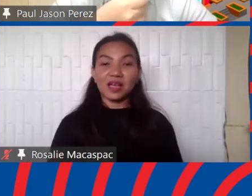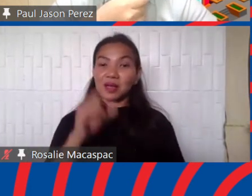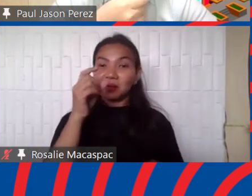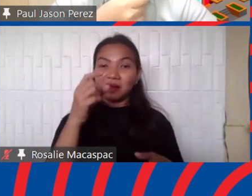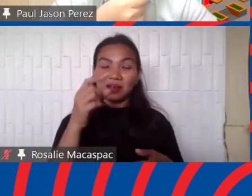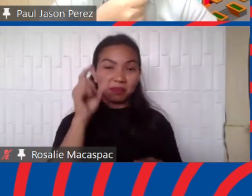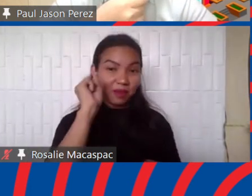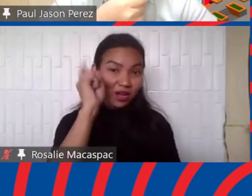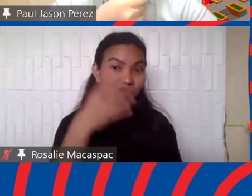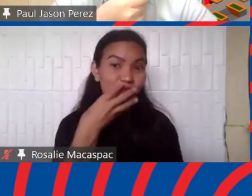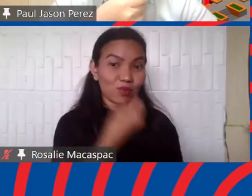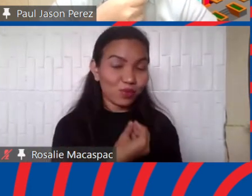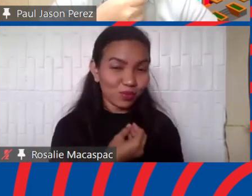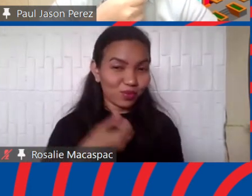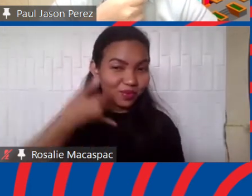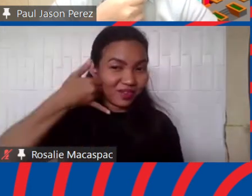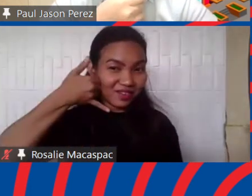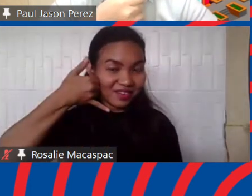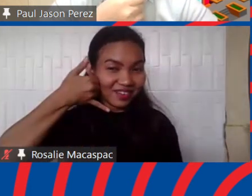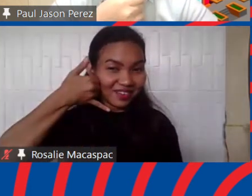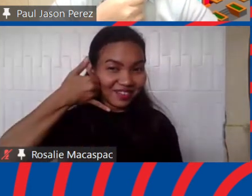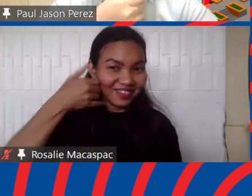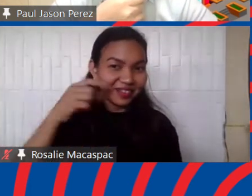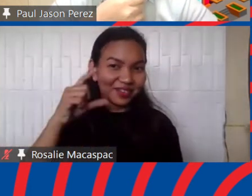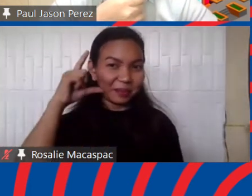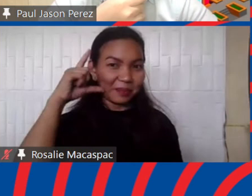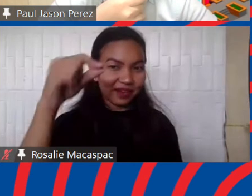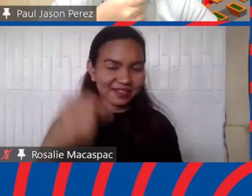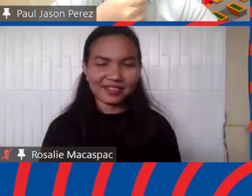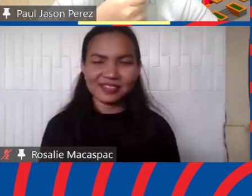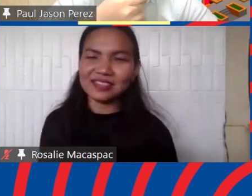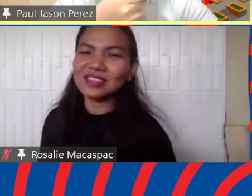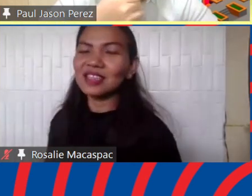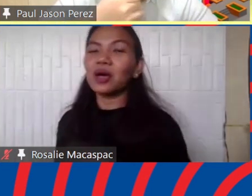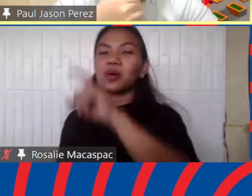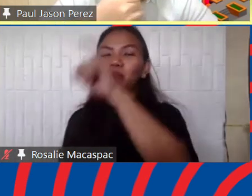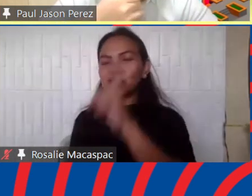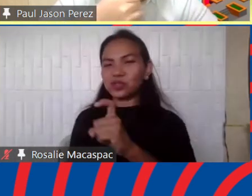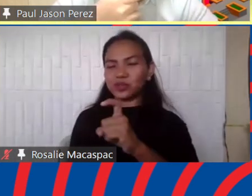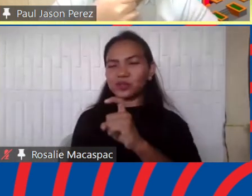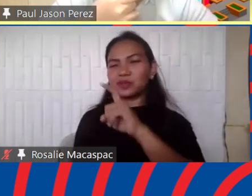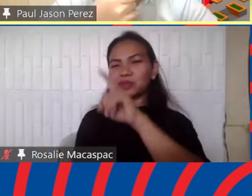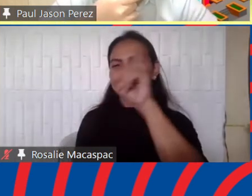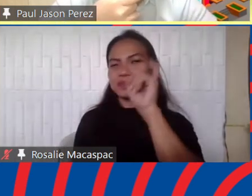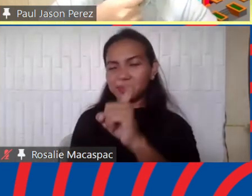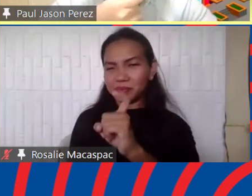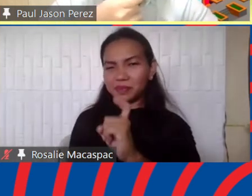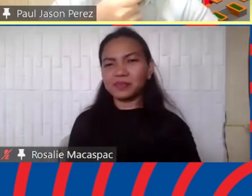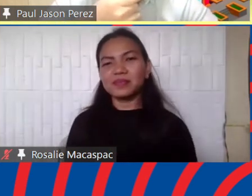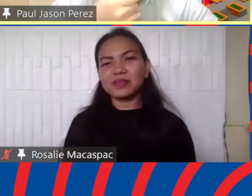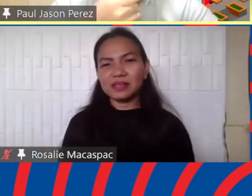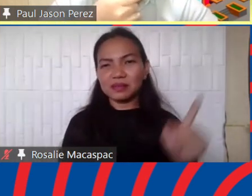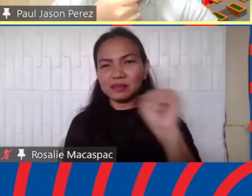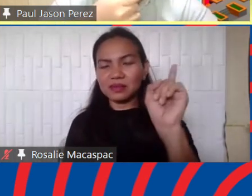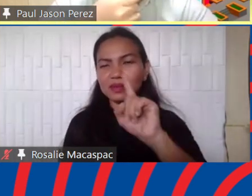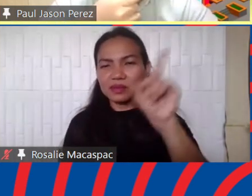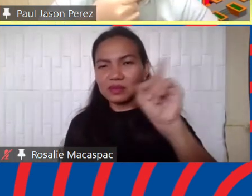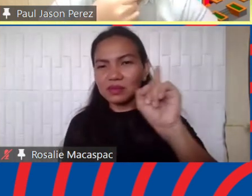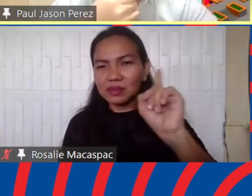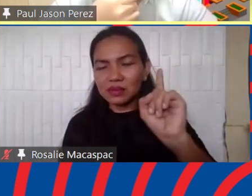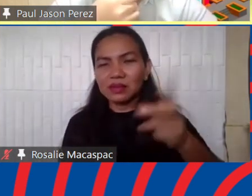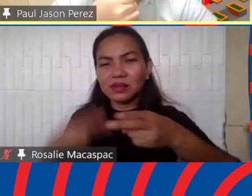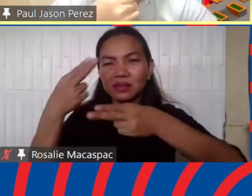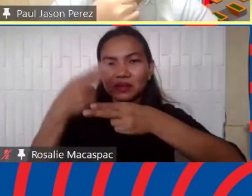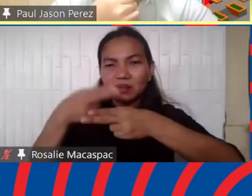pag-dial. And Sir Paul, your question. The first question is, what is the